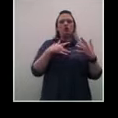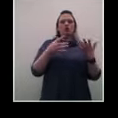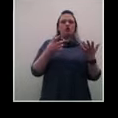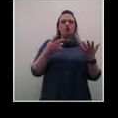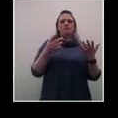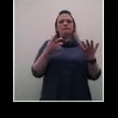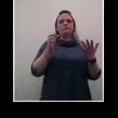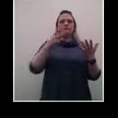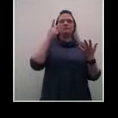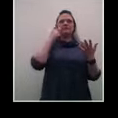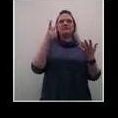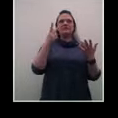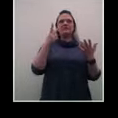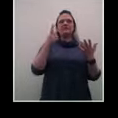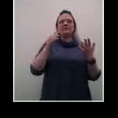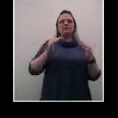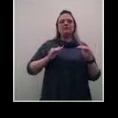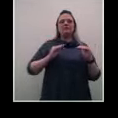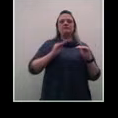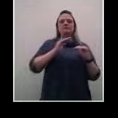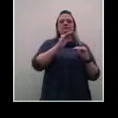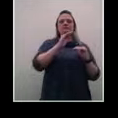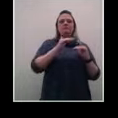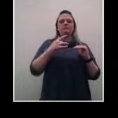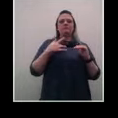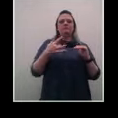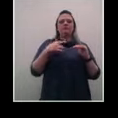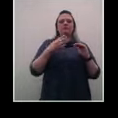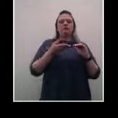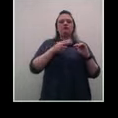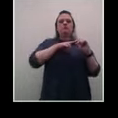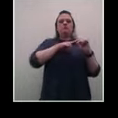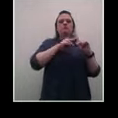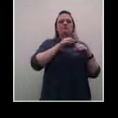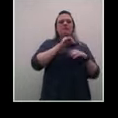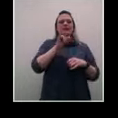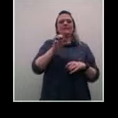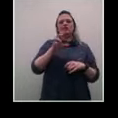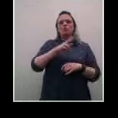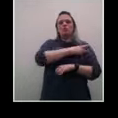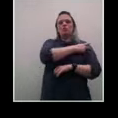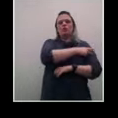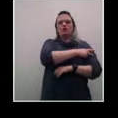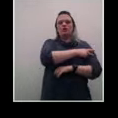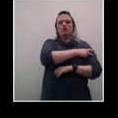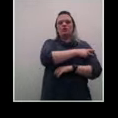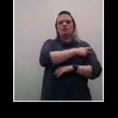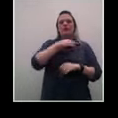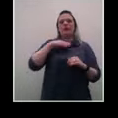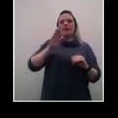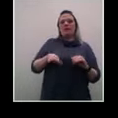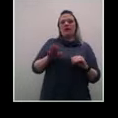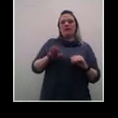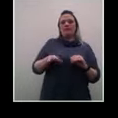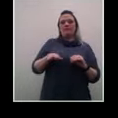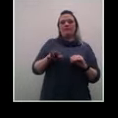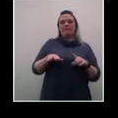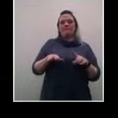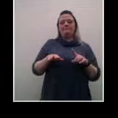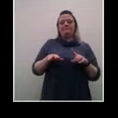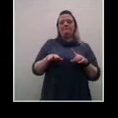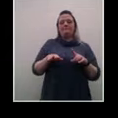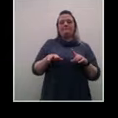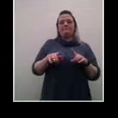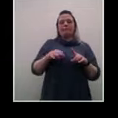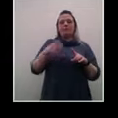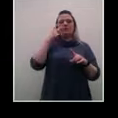the last few days of an increase in the ICU patients. And also, if you notice at the bottom of this chart, we've included the death